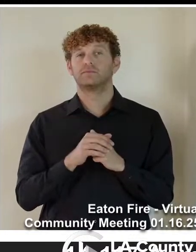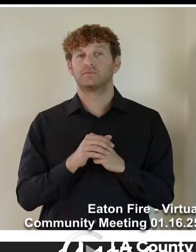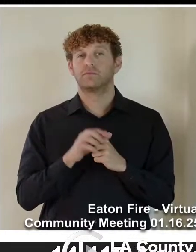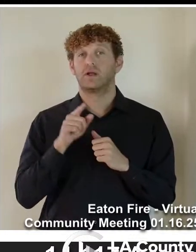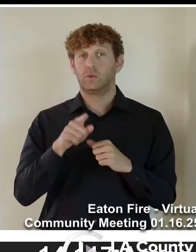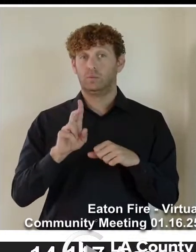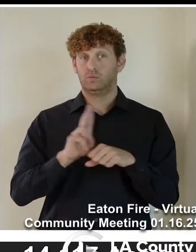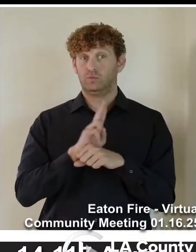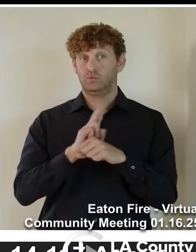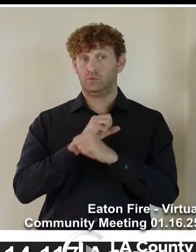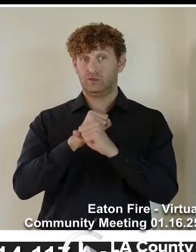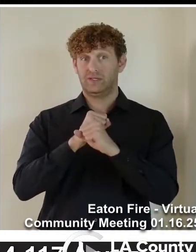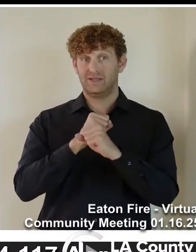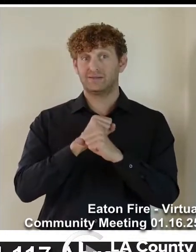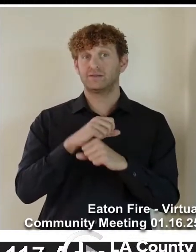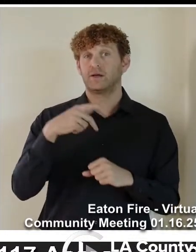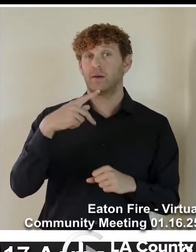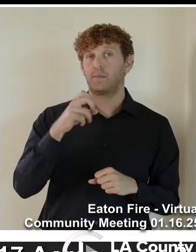protect.genesis.com. Thank you.